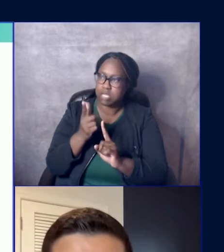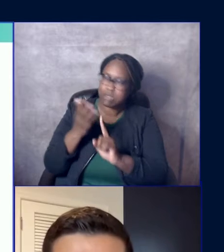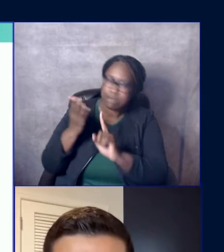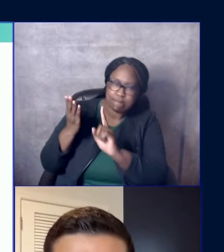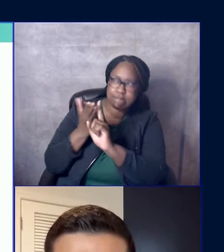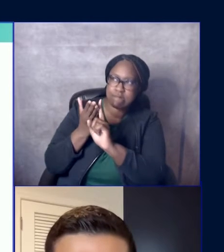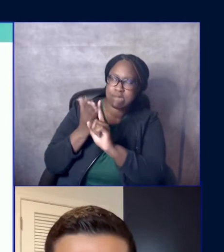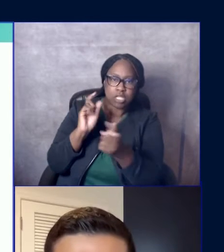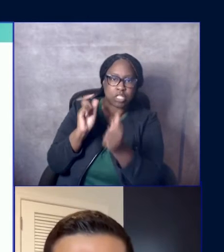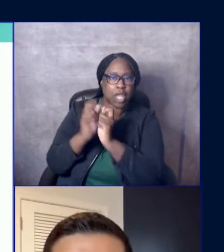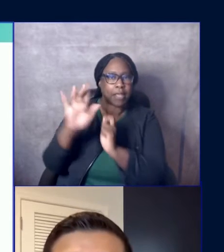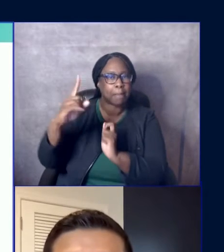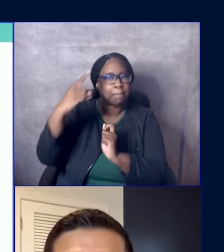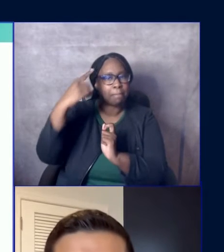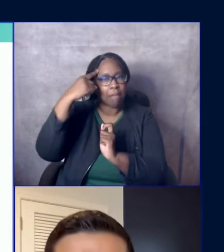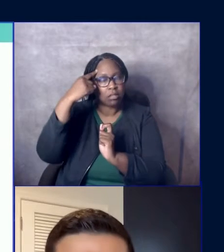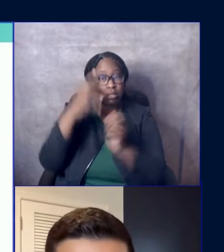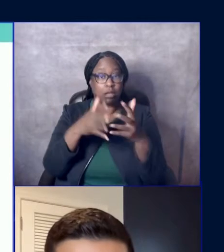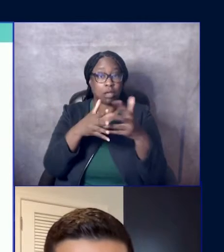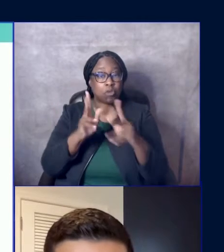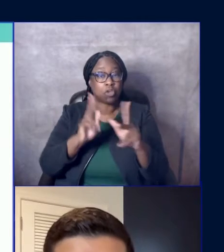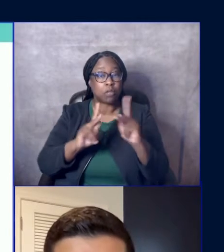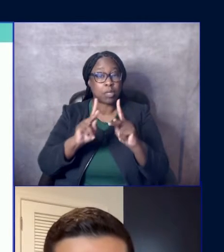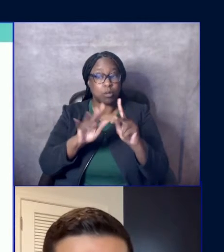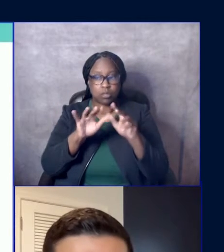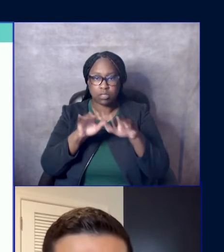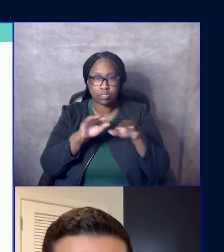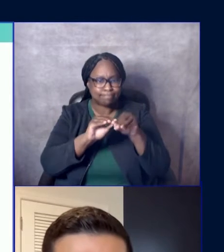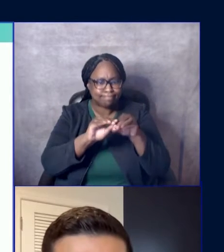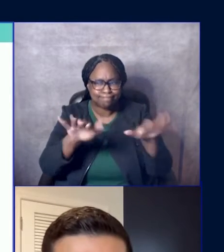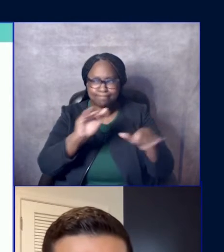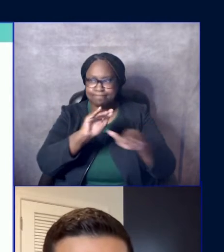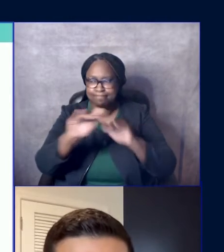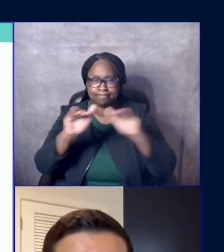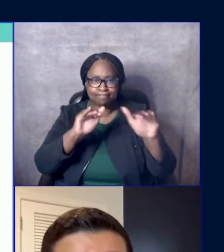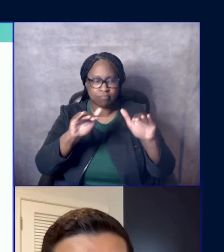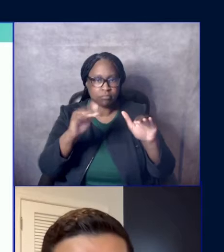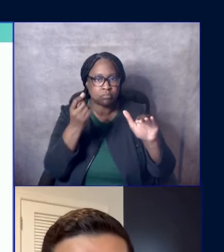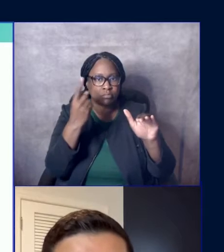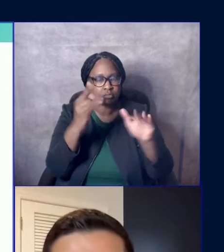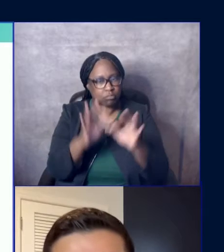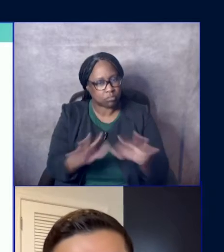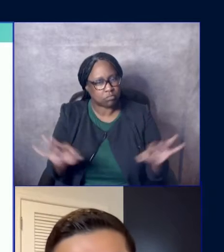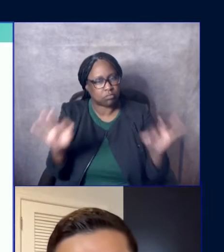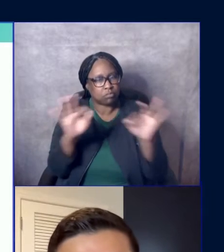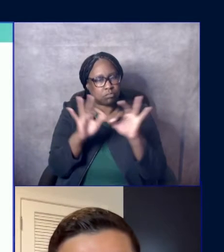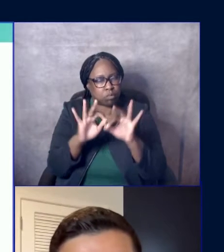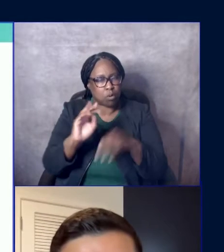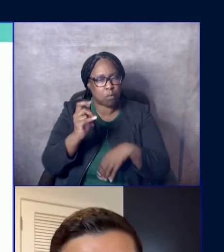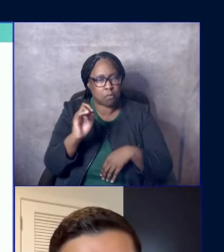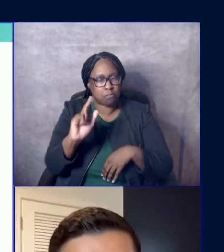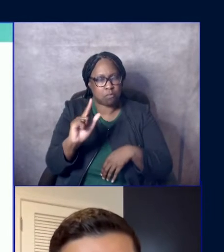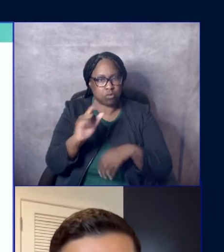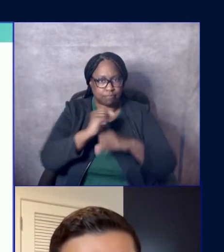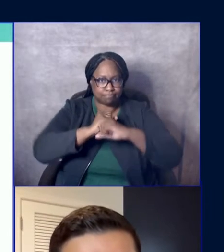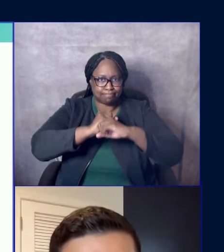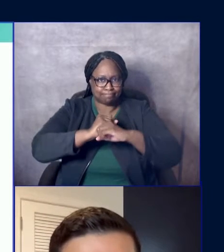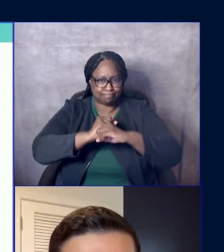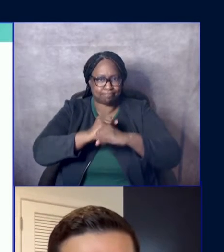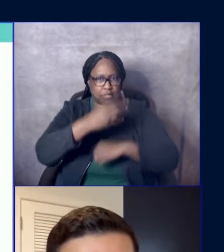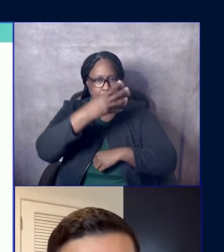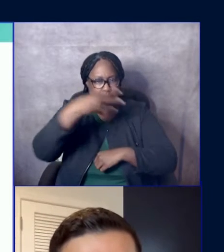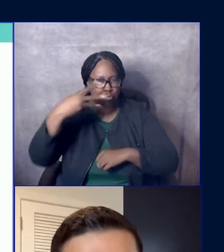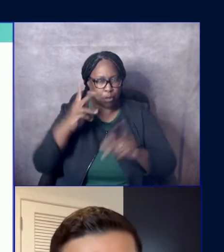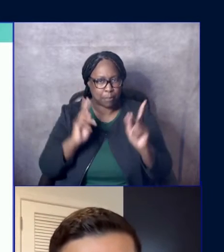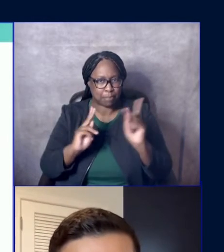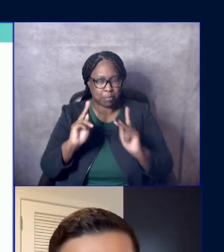case to the American people of the moral imperative to protect immigrant young people. And Bruna mentioned the reality that we faced